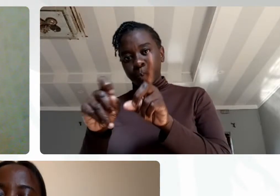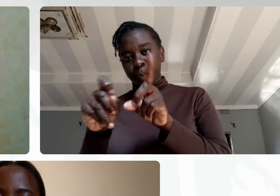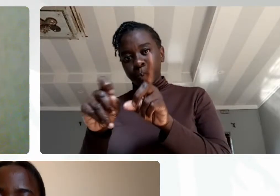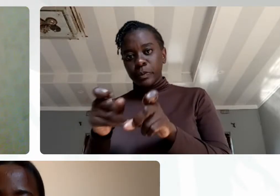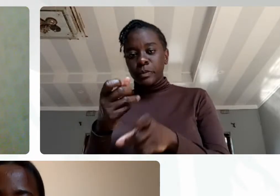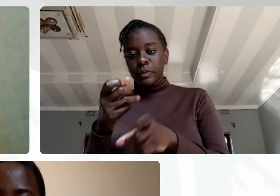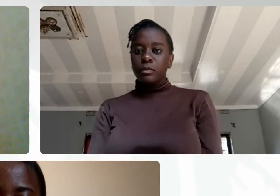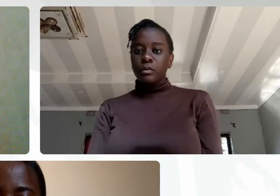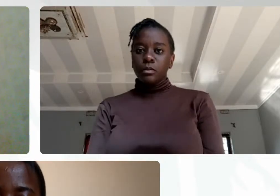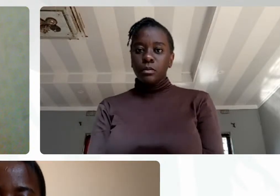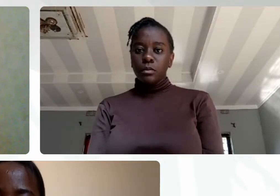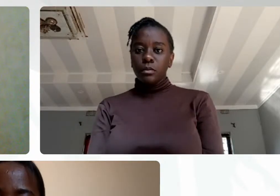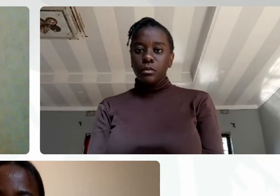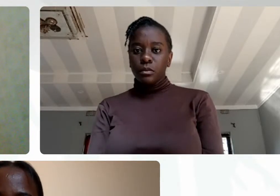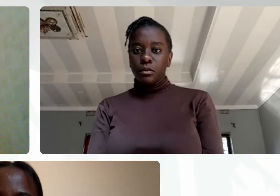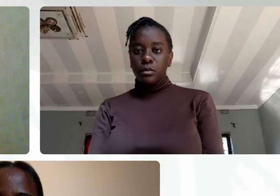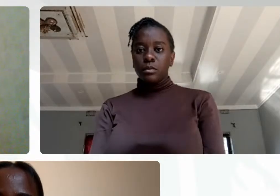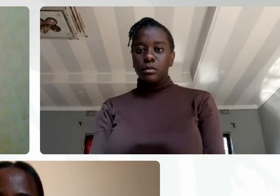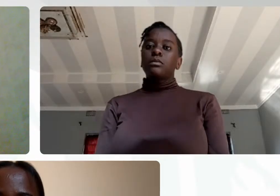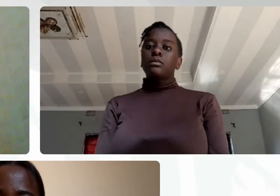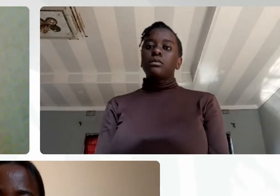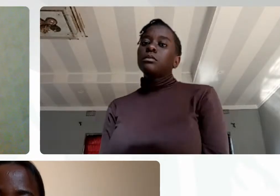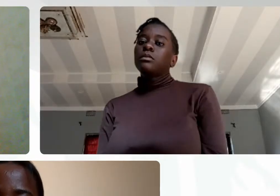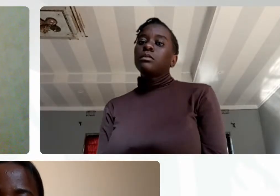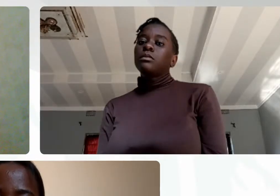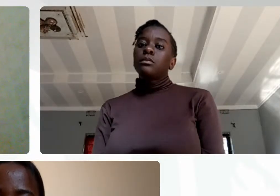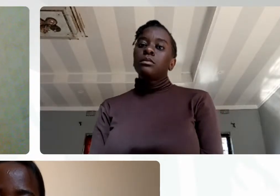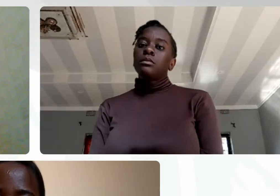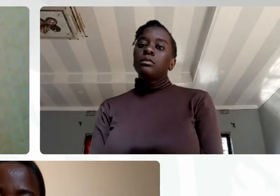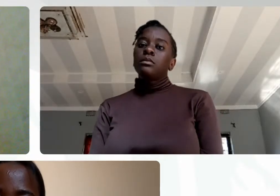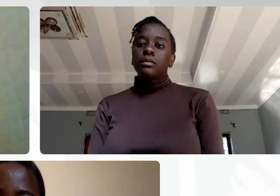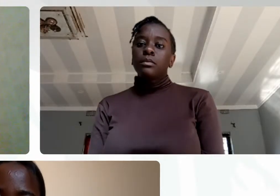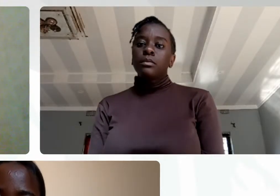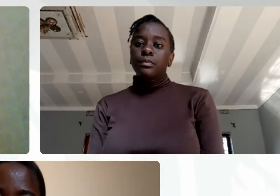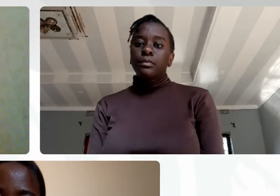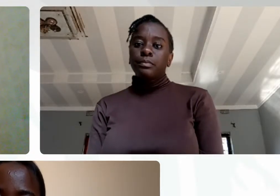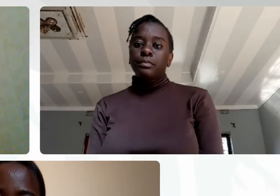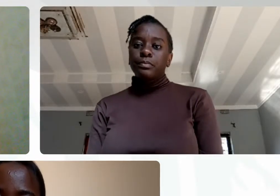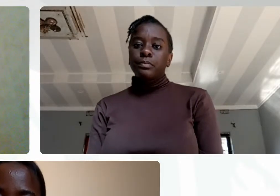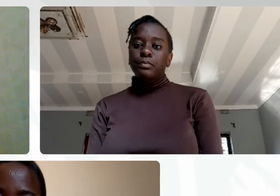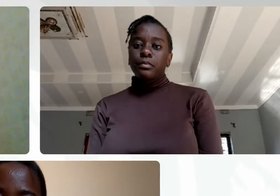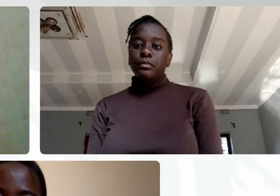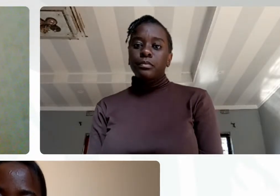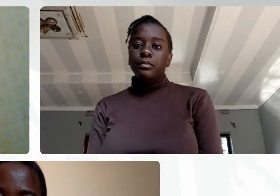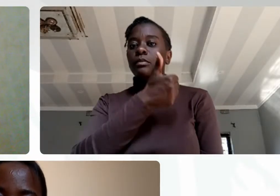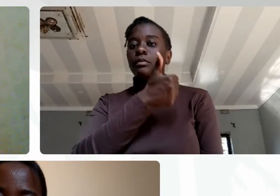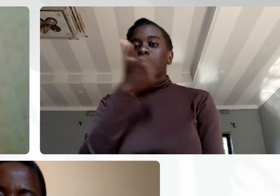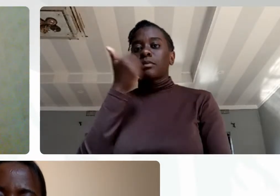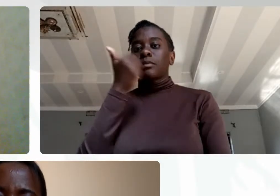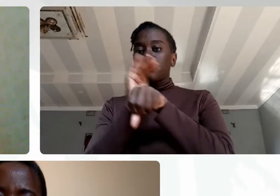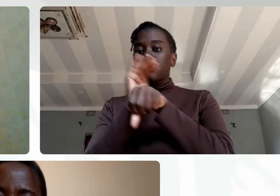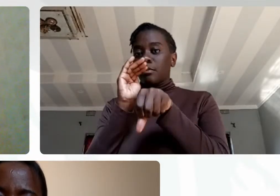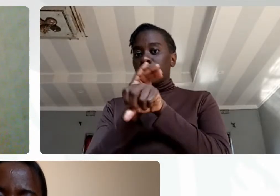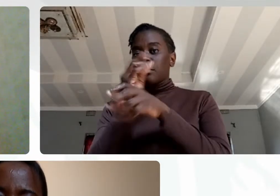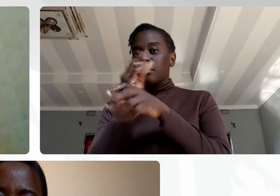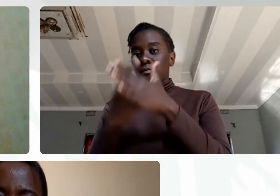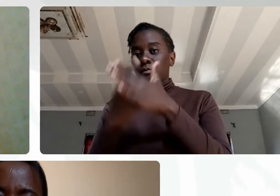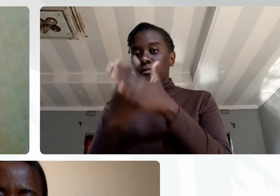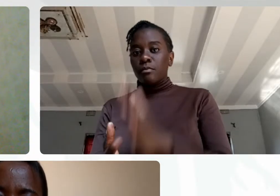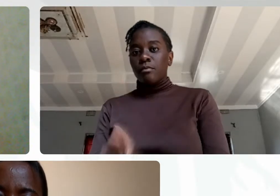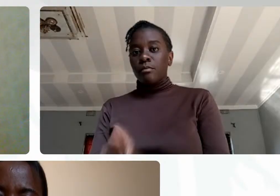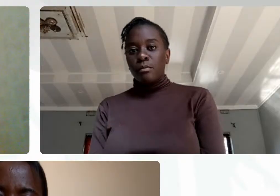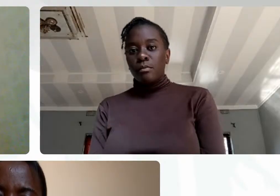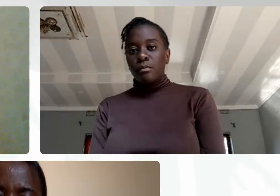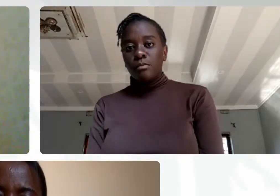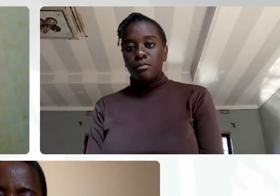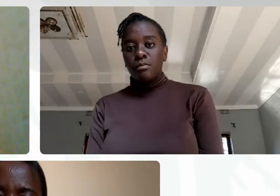just respond to some of them. So we have another comment in the comment section from Kimberly, and Kimberly says, what are some of the